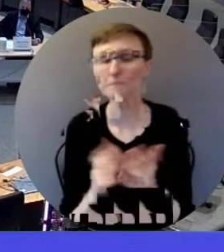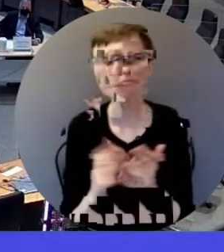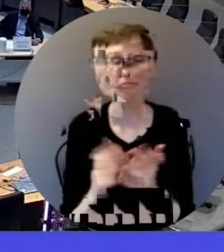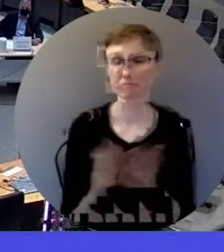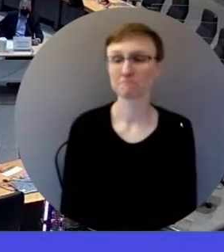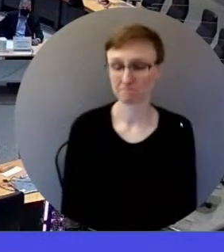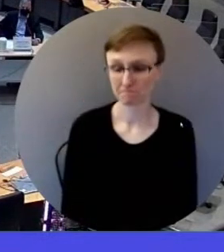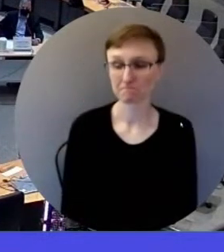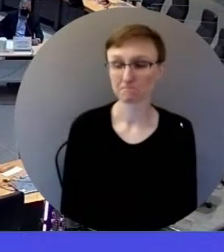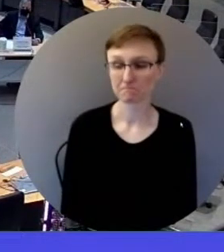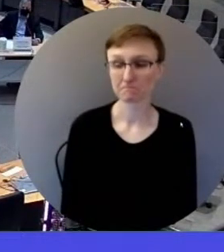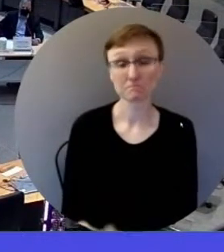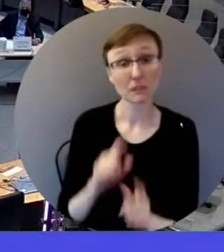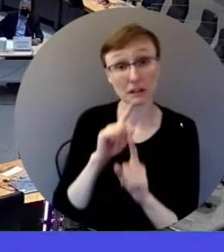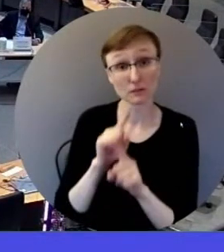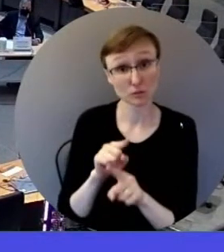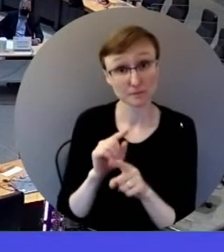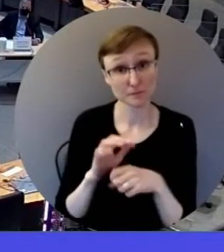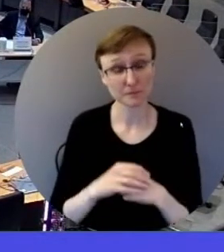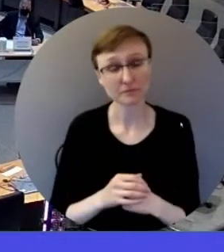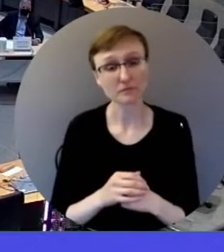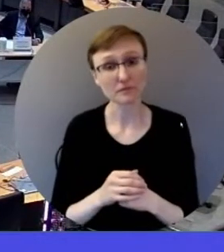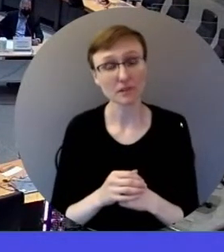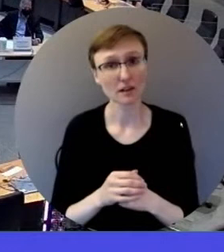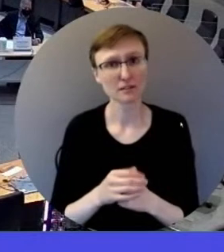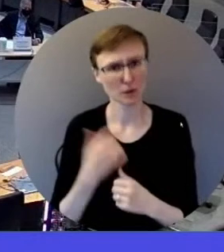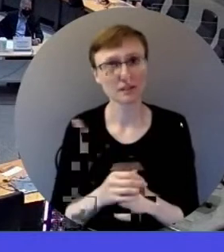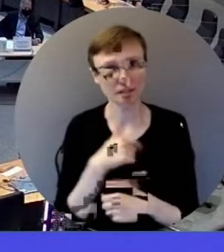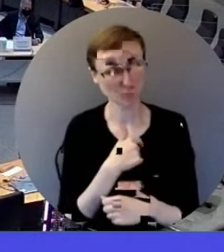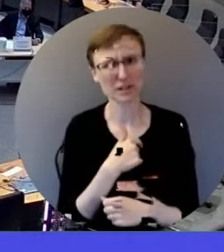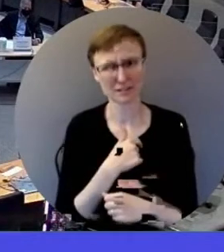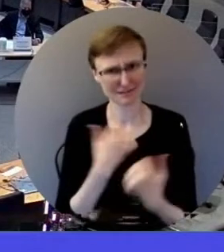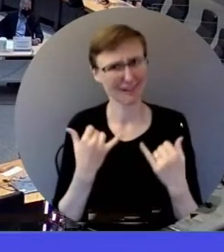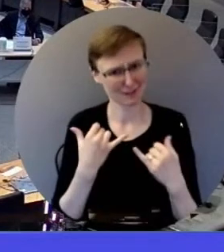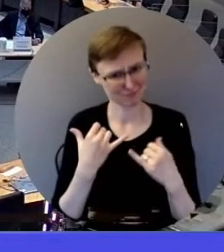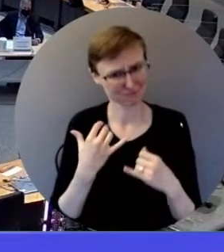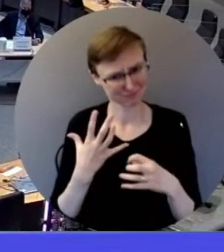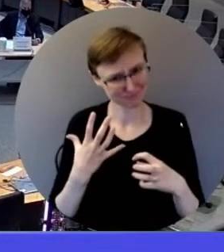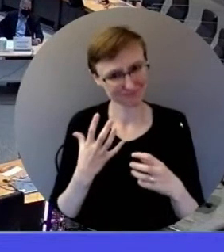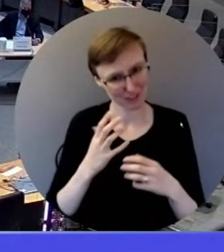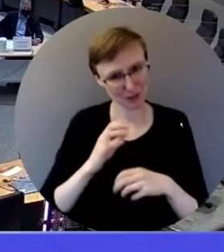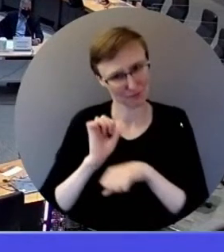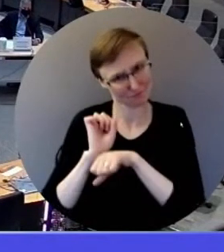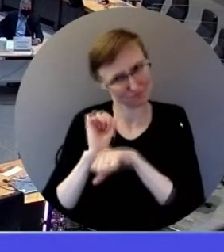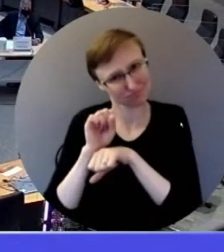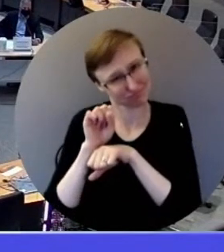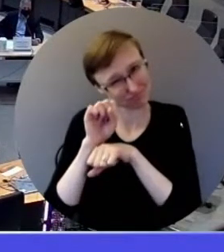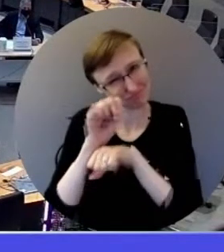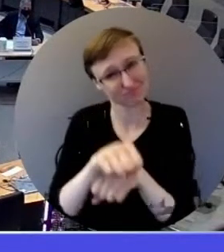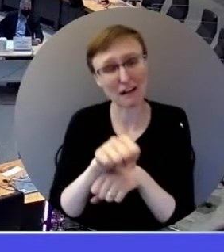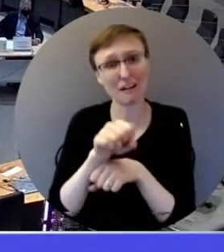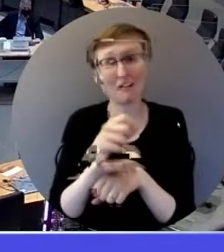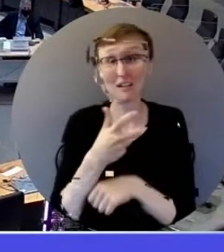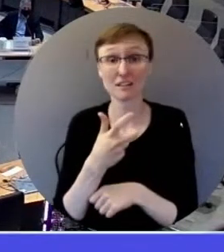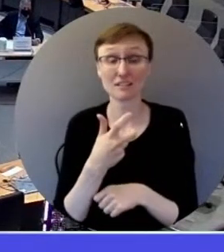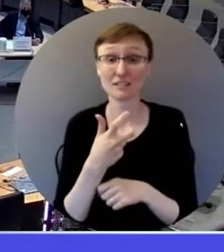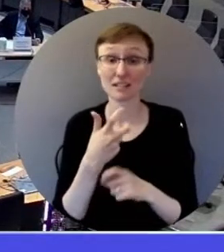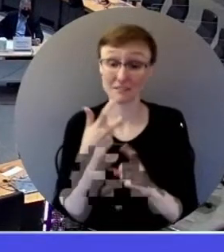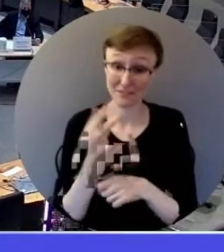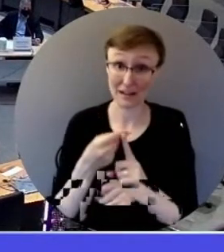is winning out over transmission of COVID right now, and it's not sufficient